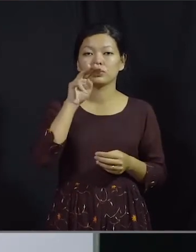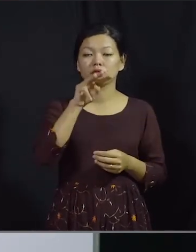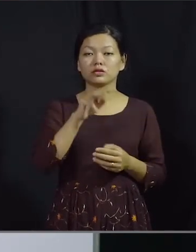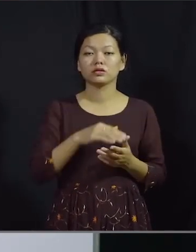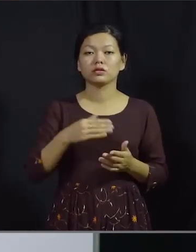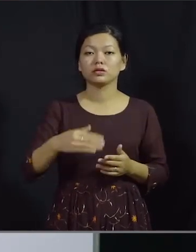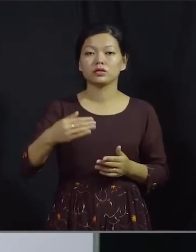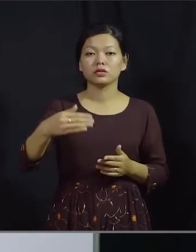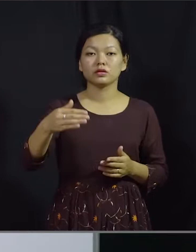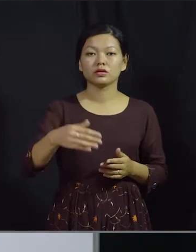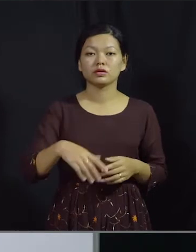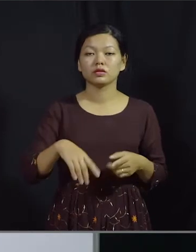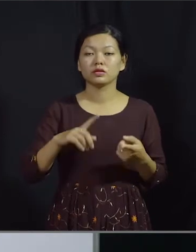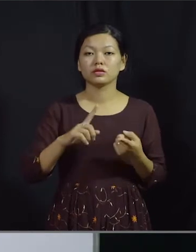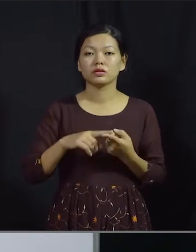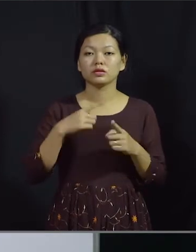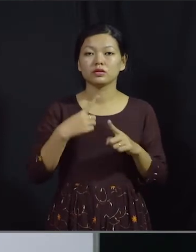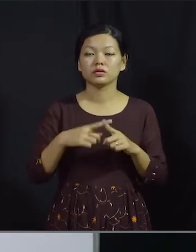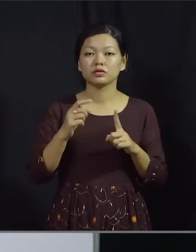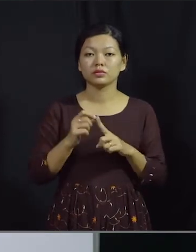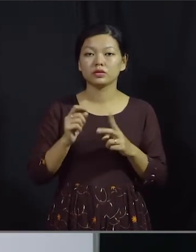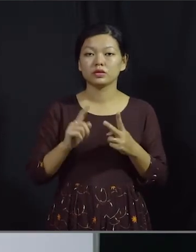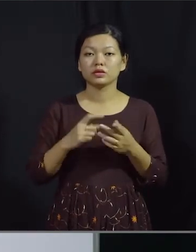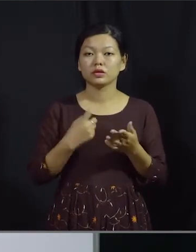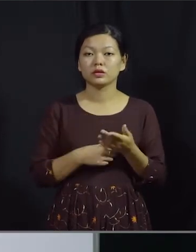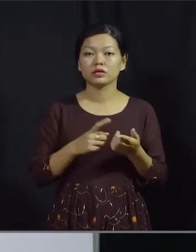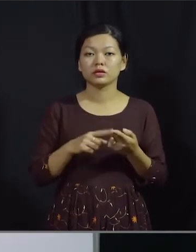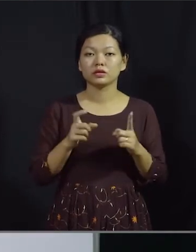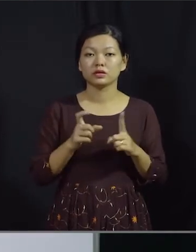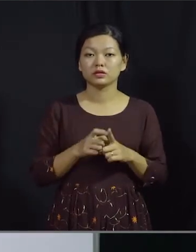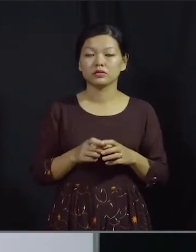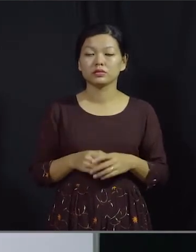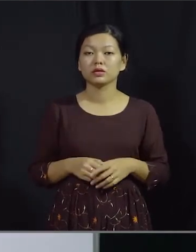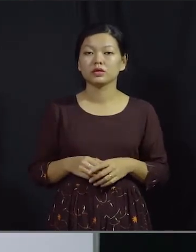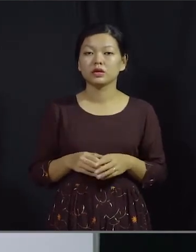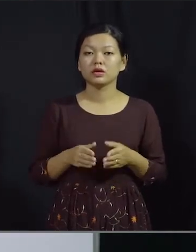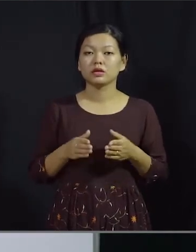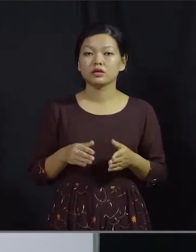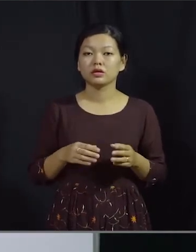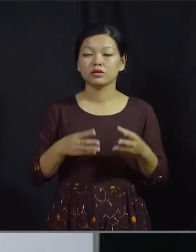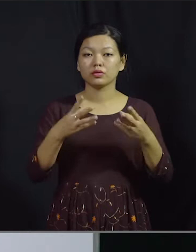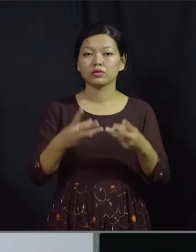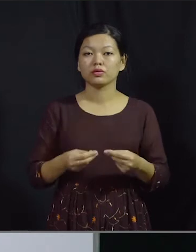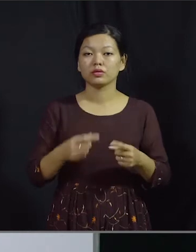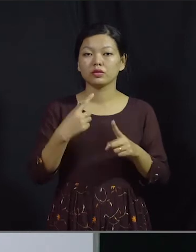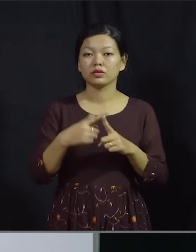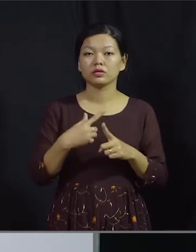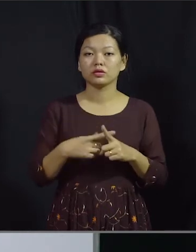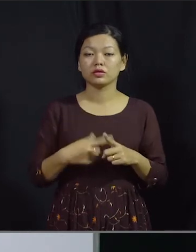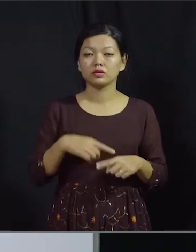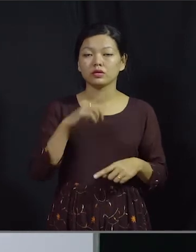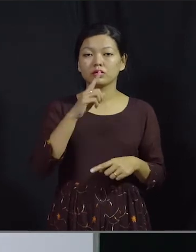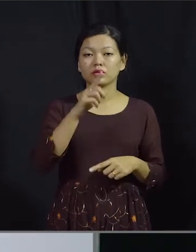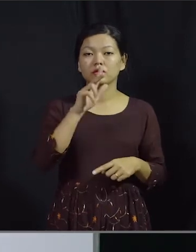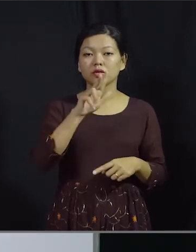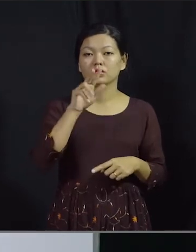forward as an expired insurance. Out of the total commission received, rupees 1,800 is to